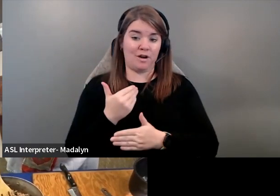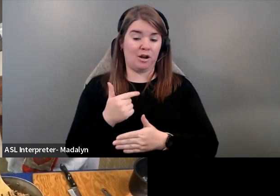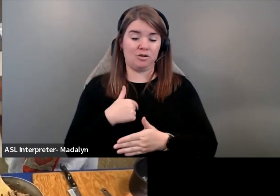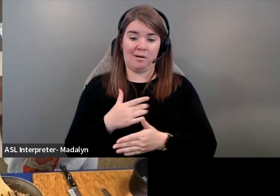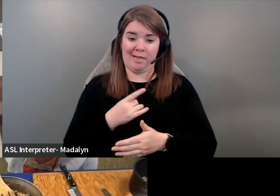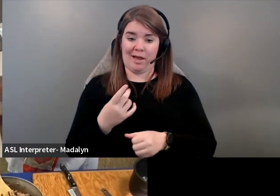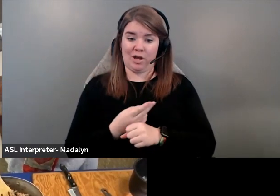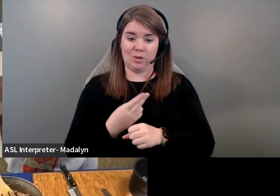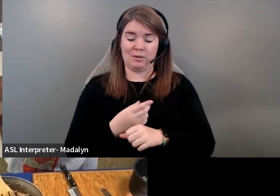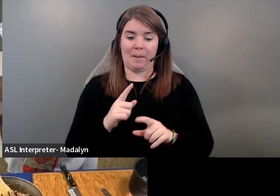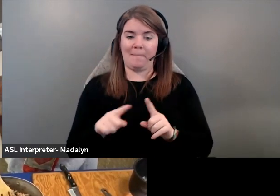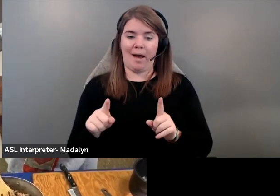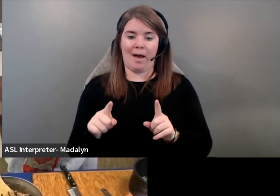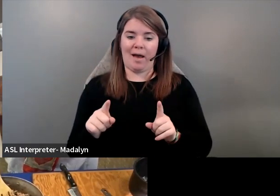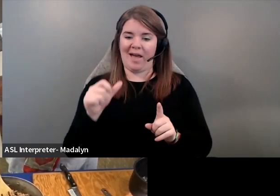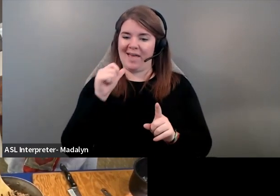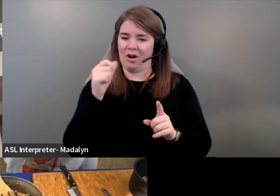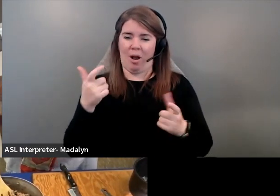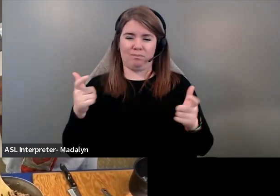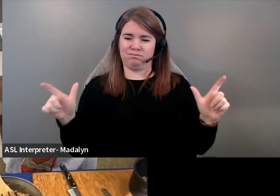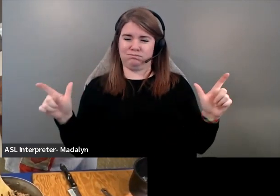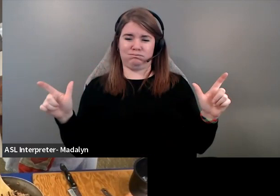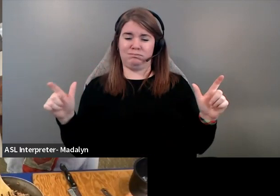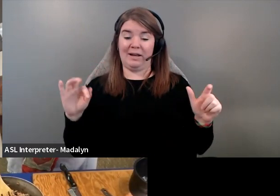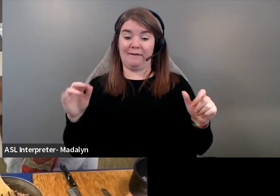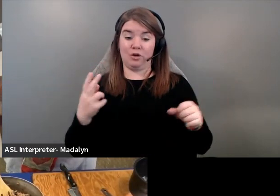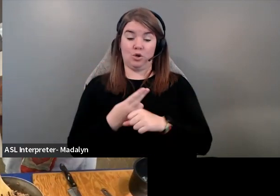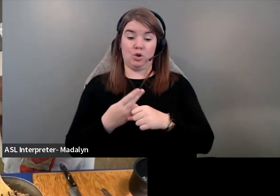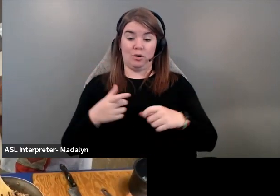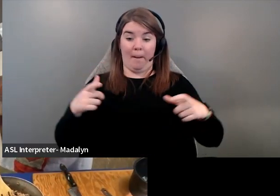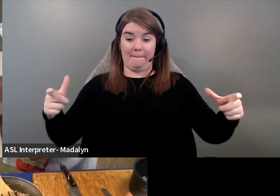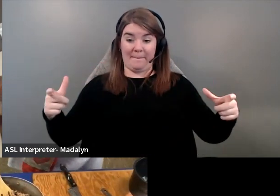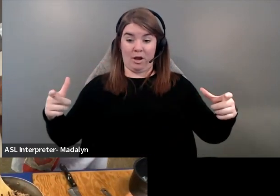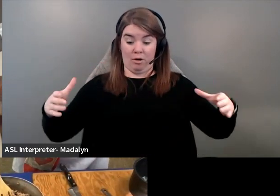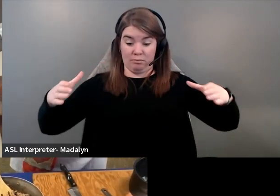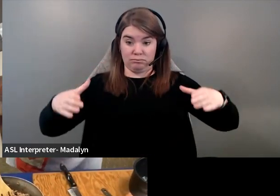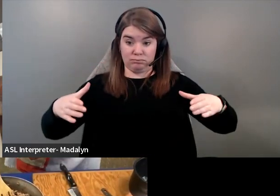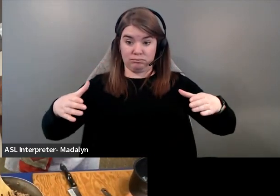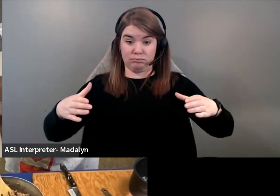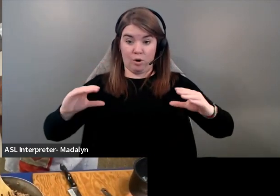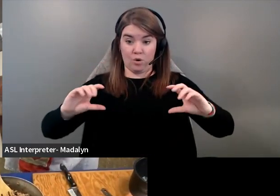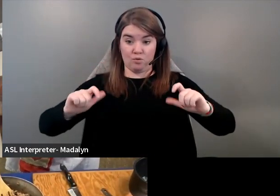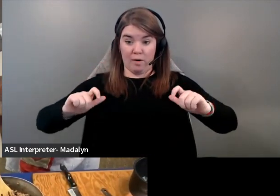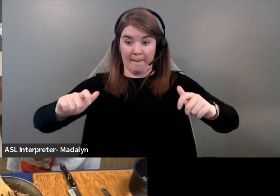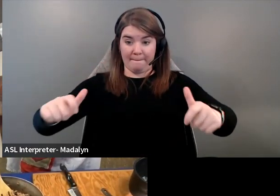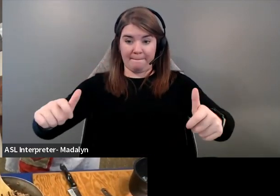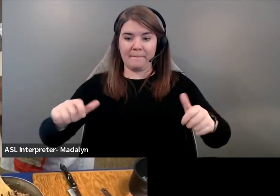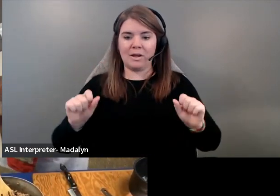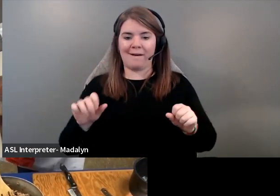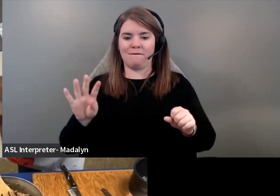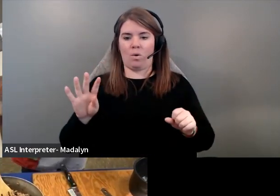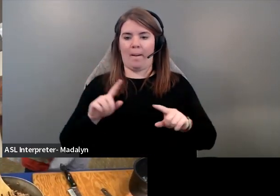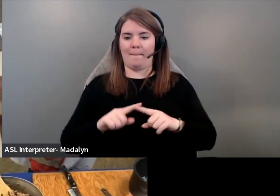using them, but they're not that big around. So if you use a bigger wrap, then maybe it wouldn't make 4, but this is the size I